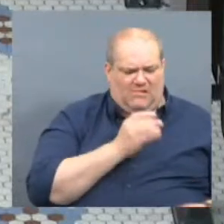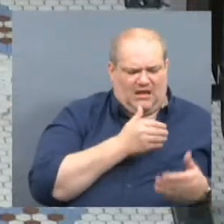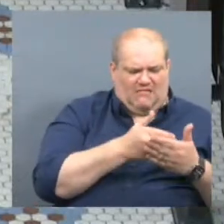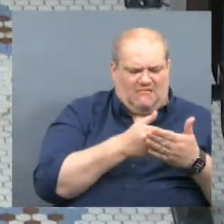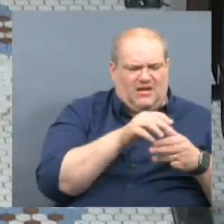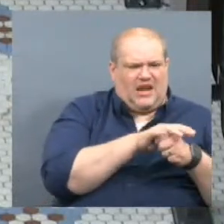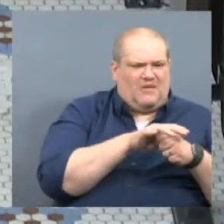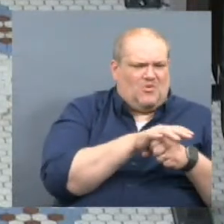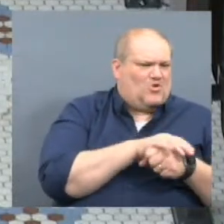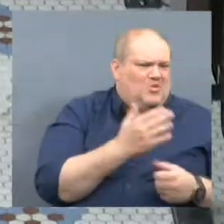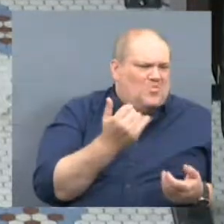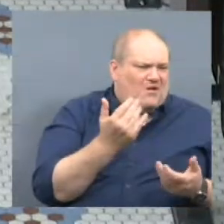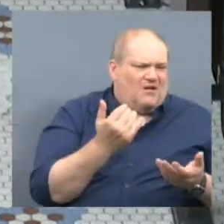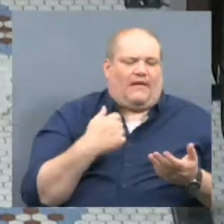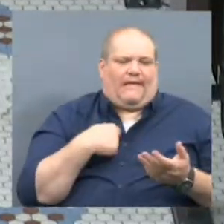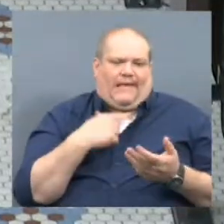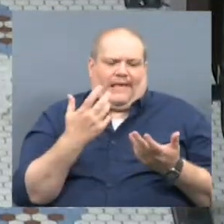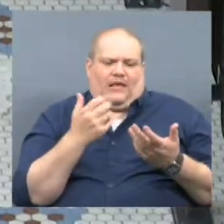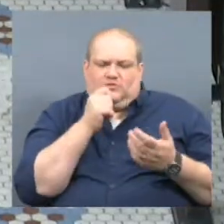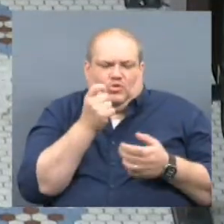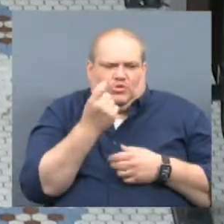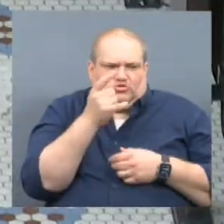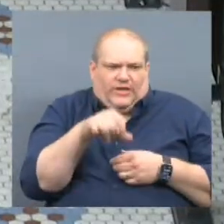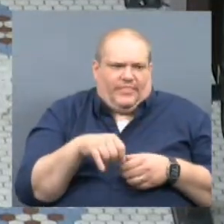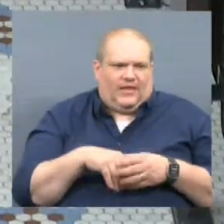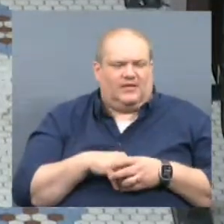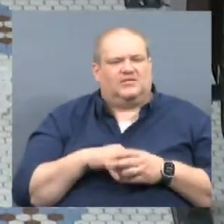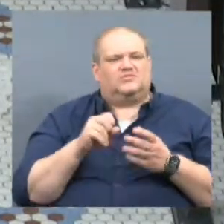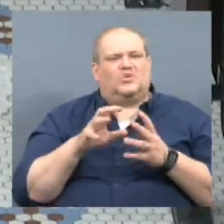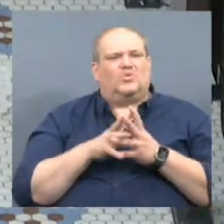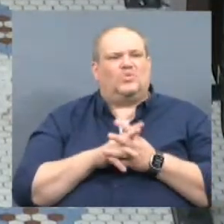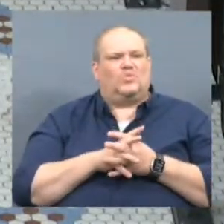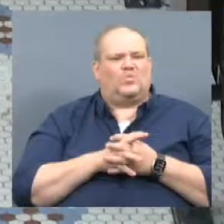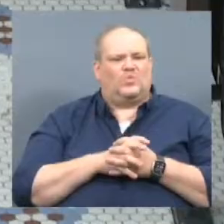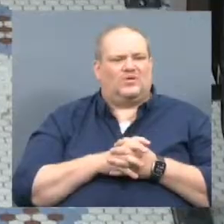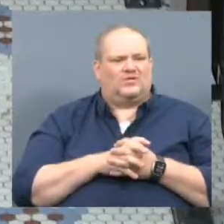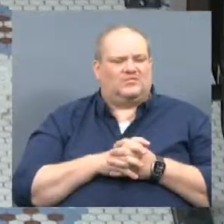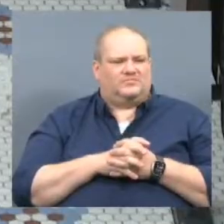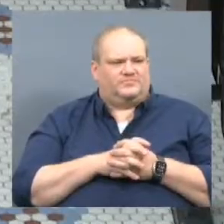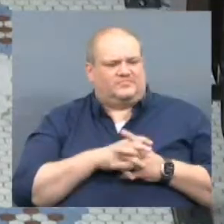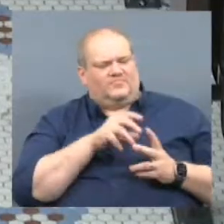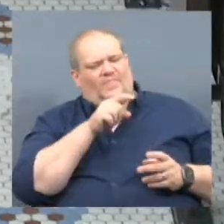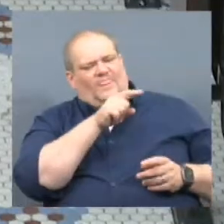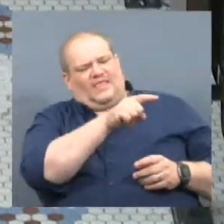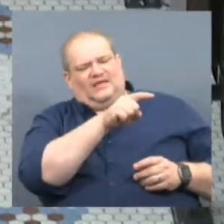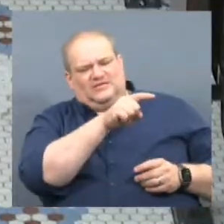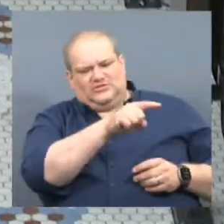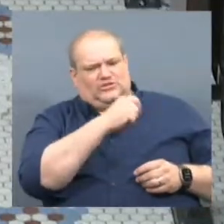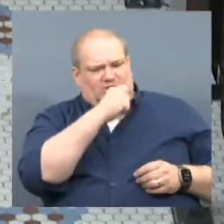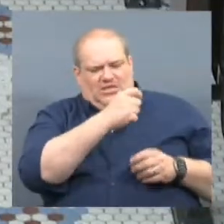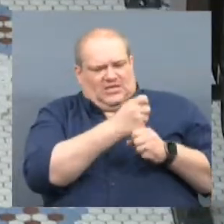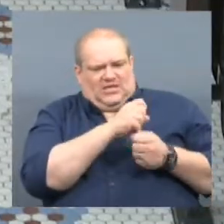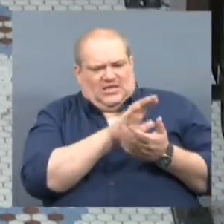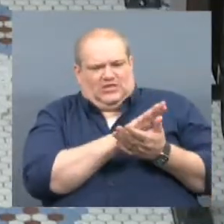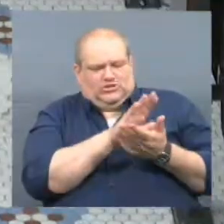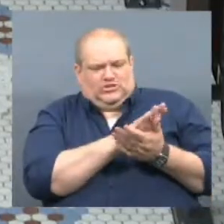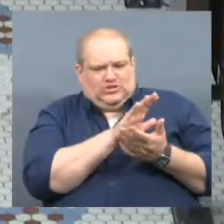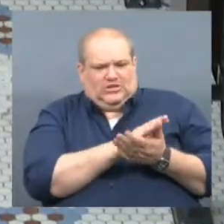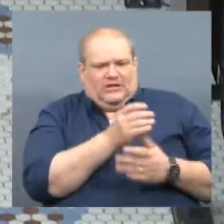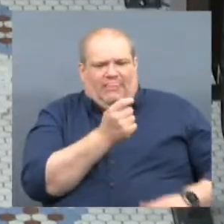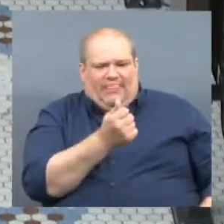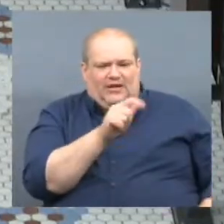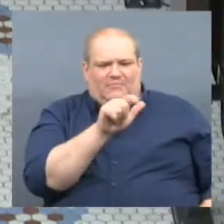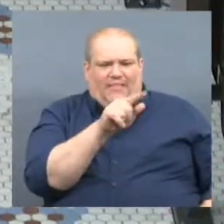neighborhood? You know, I just don't understand. So because she didn't get she was a little bit